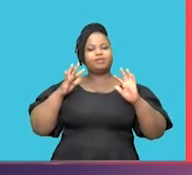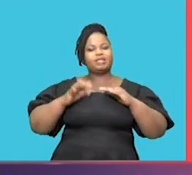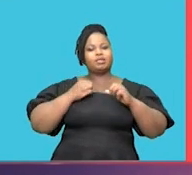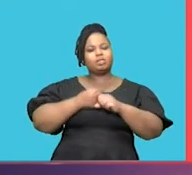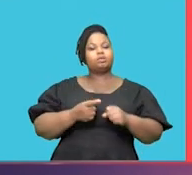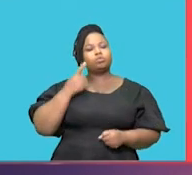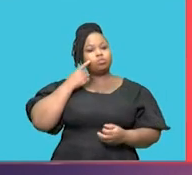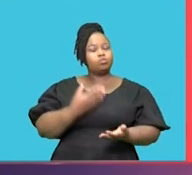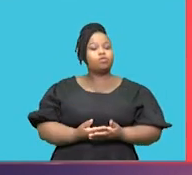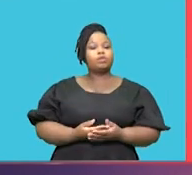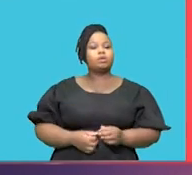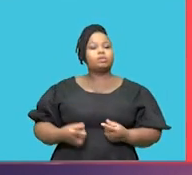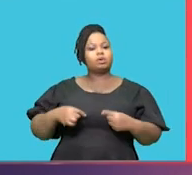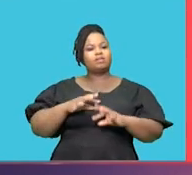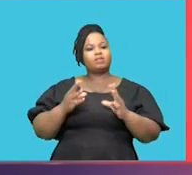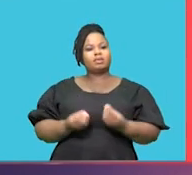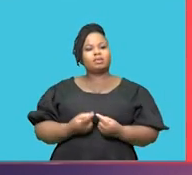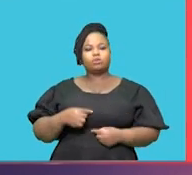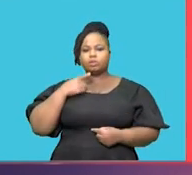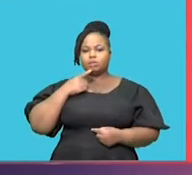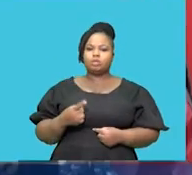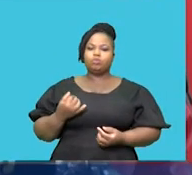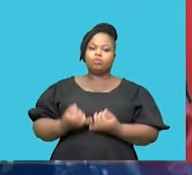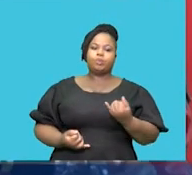proving all of our doomsayers wrong.